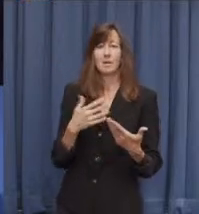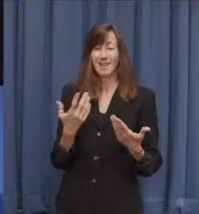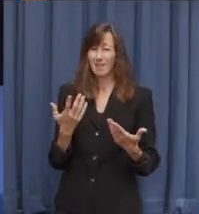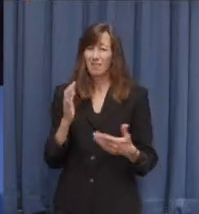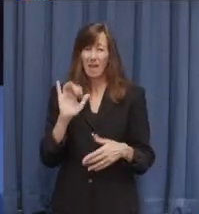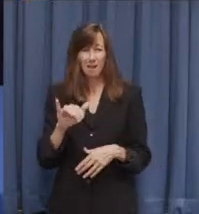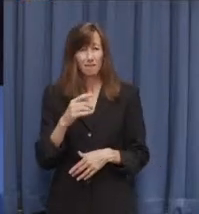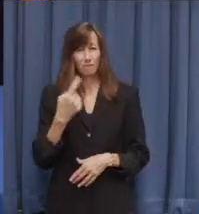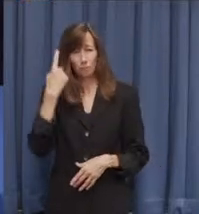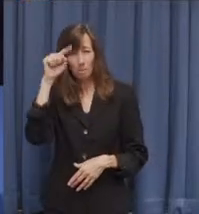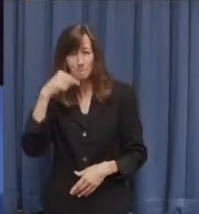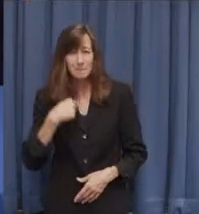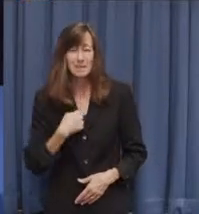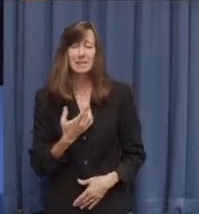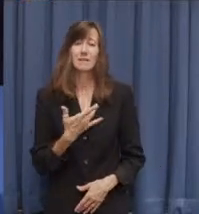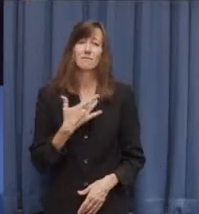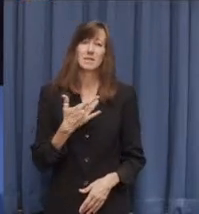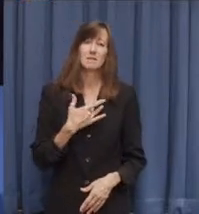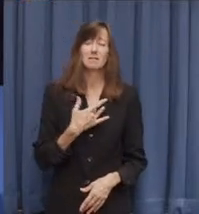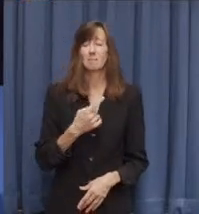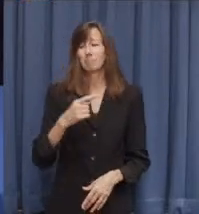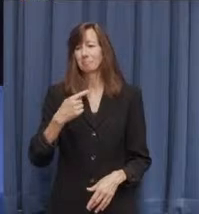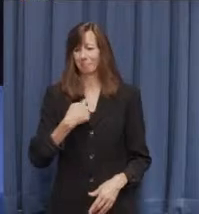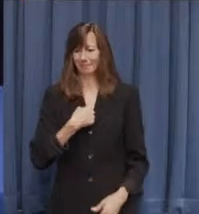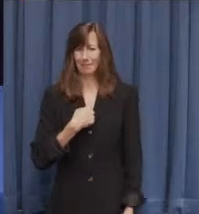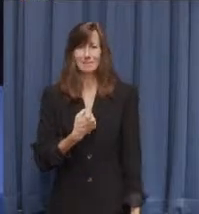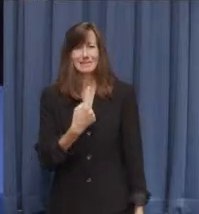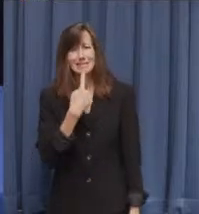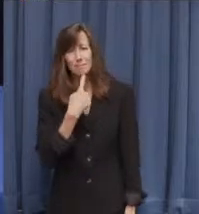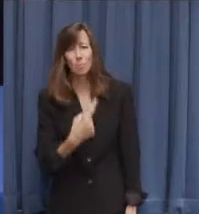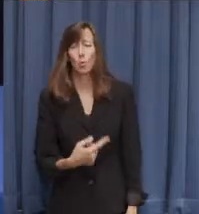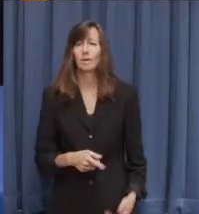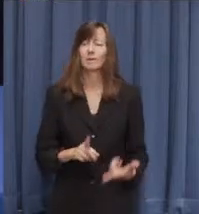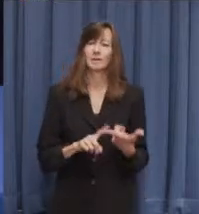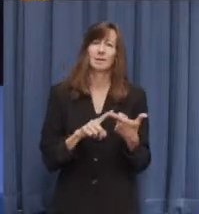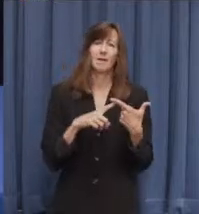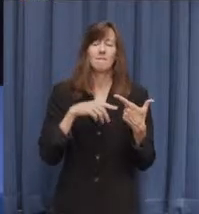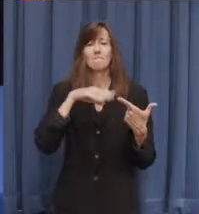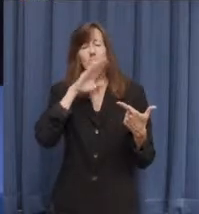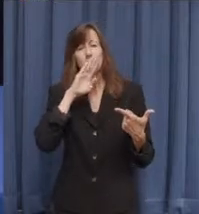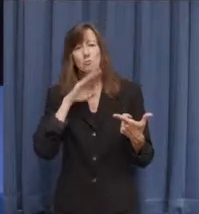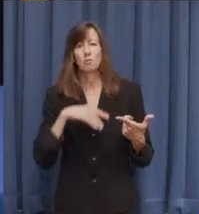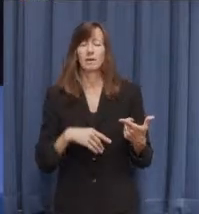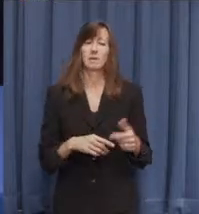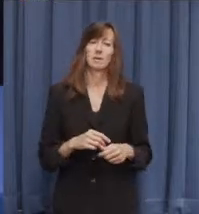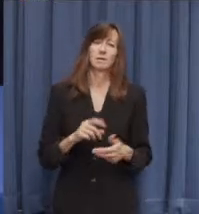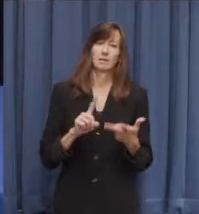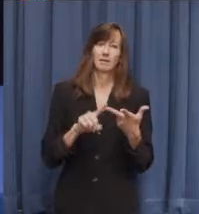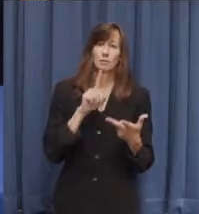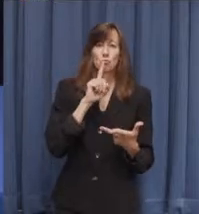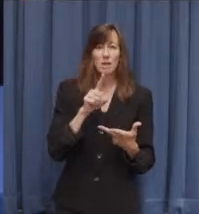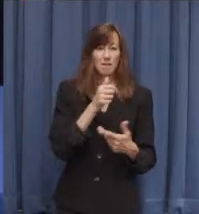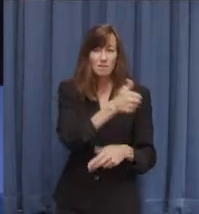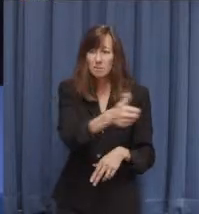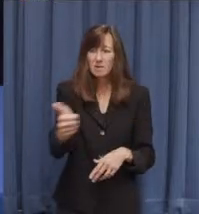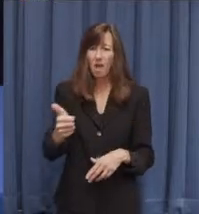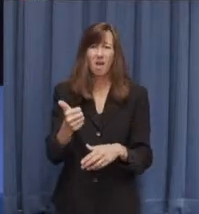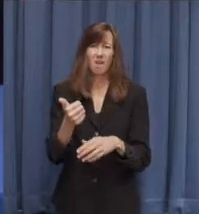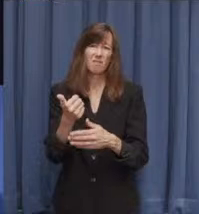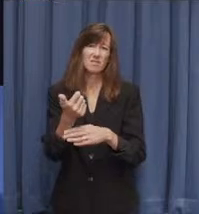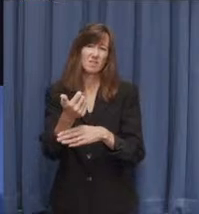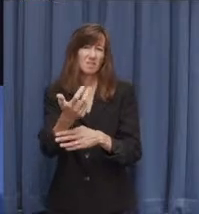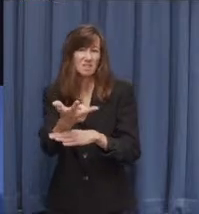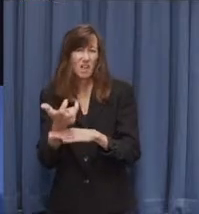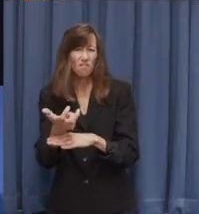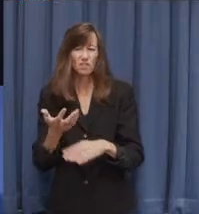very disappointing and frustrating, and it's selfish, honestly, because what each of us does as an individual,